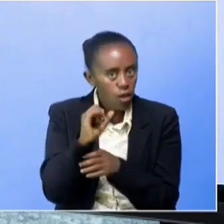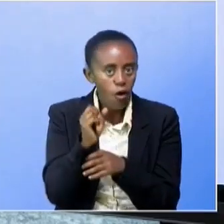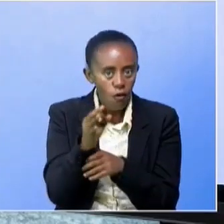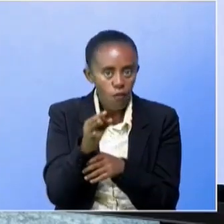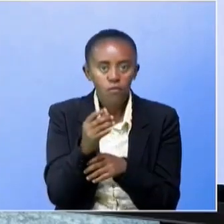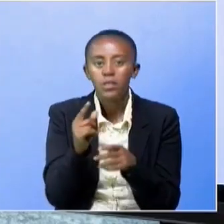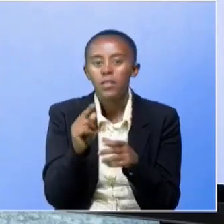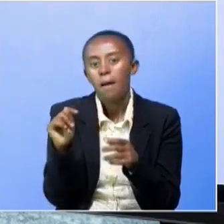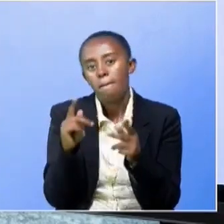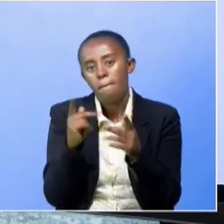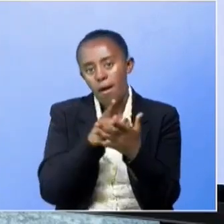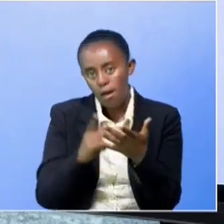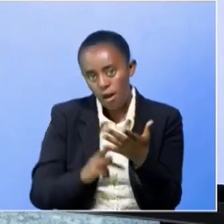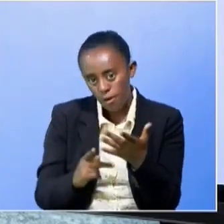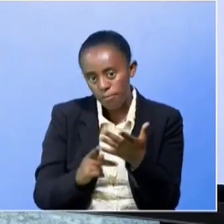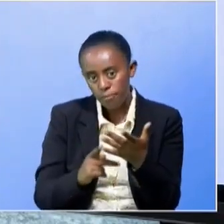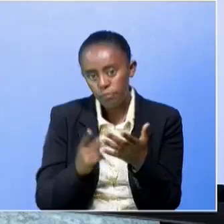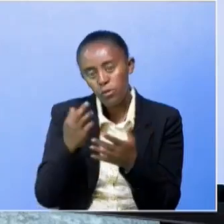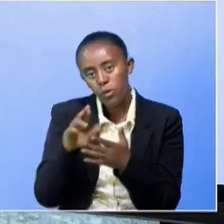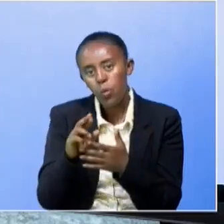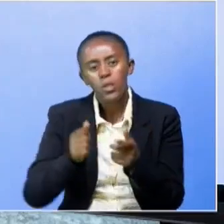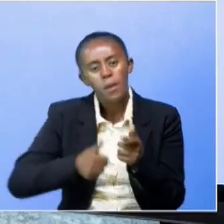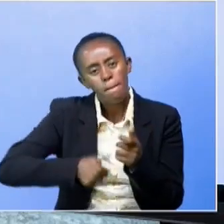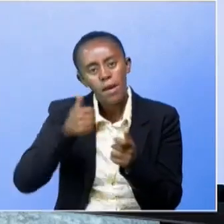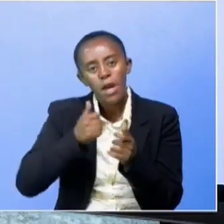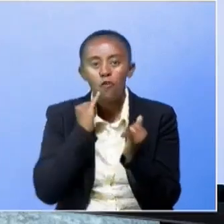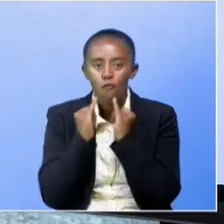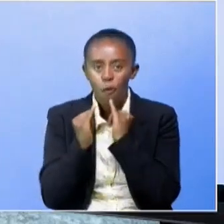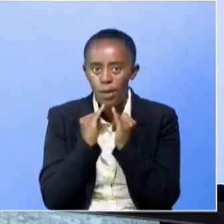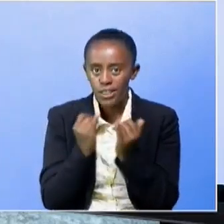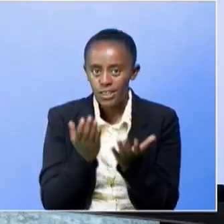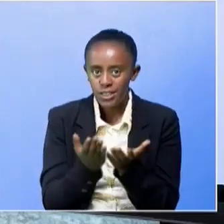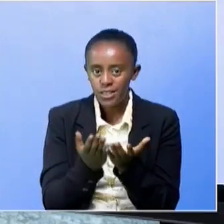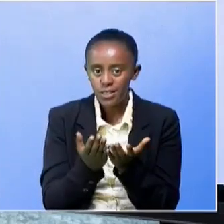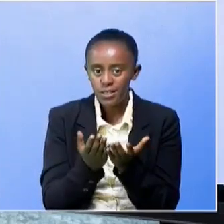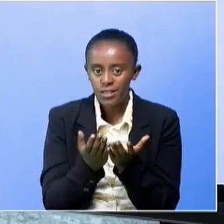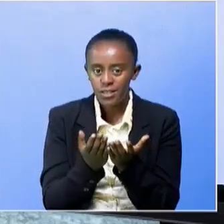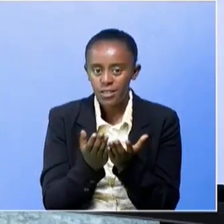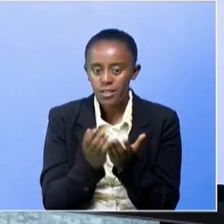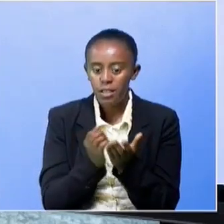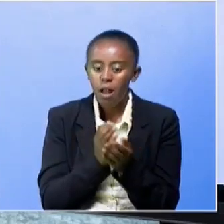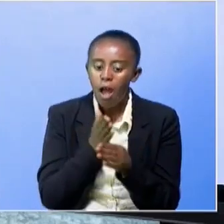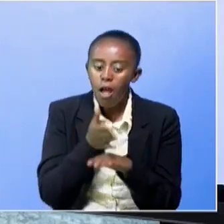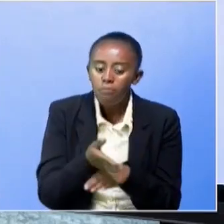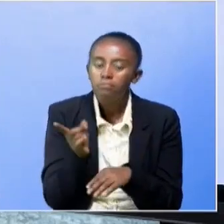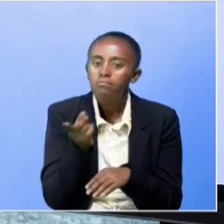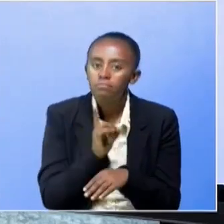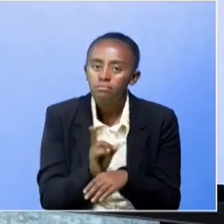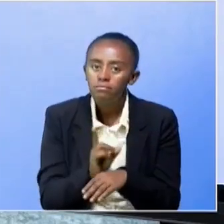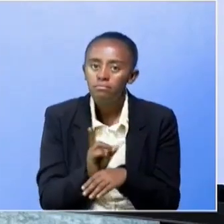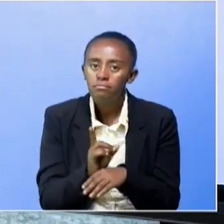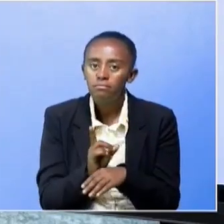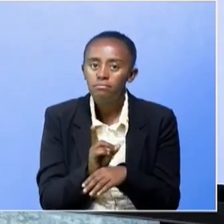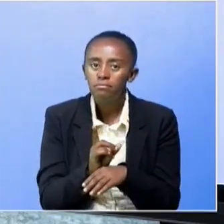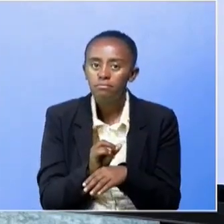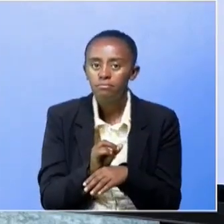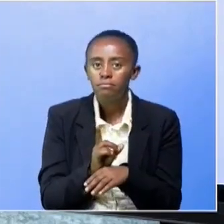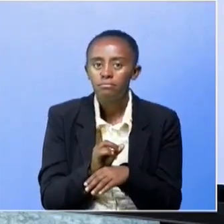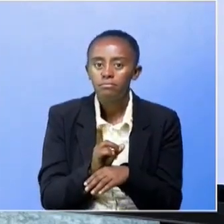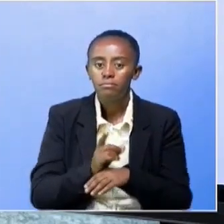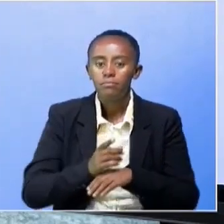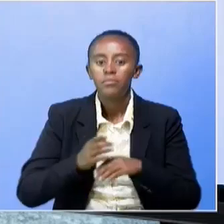the paragraph, where the main information is. What comes after it is what? Where